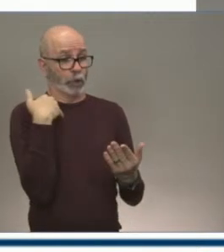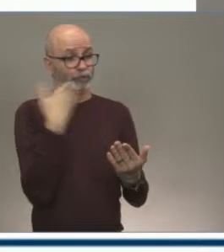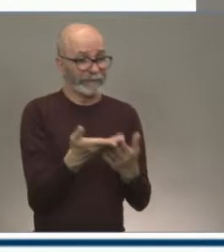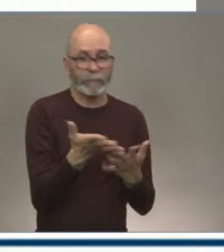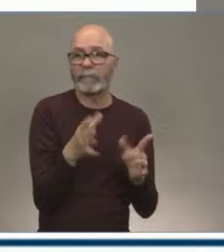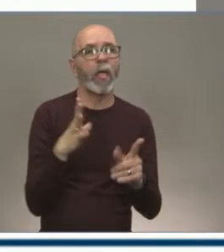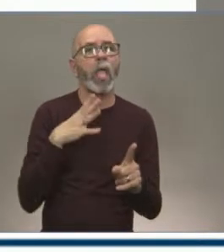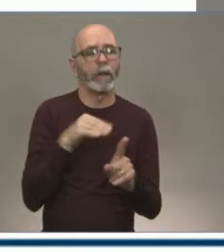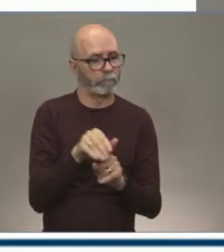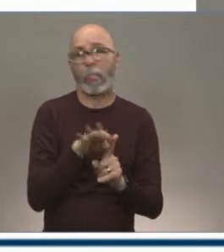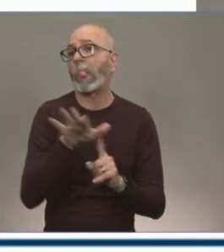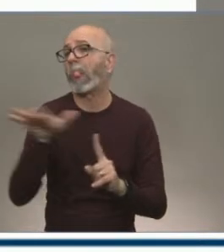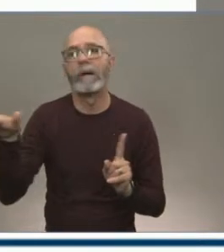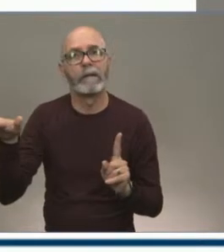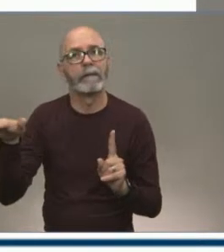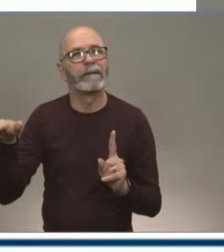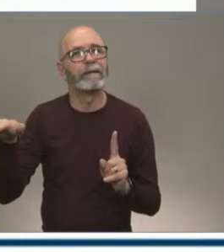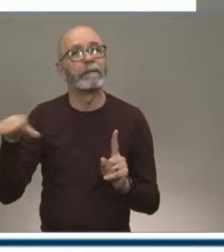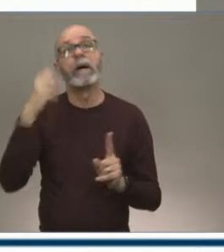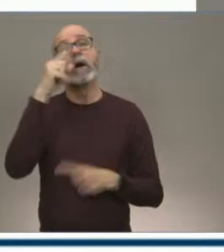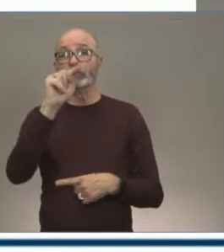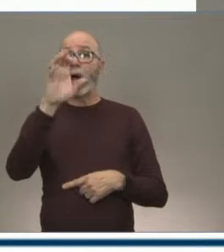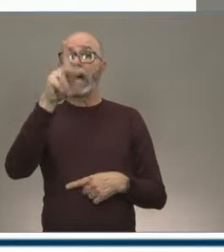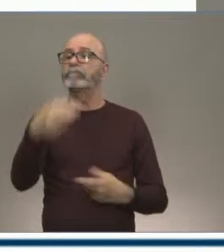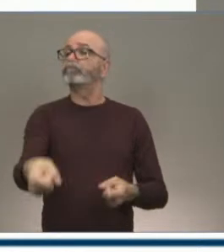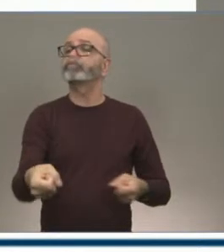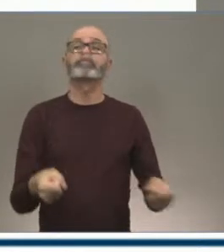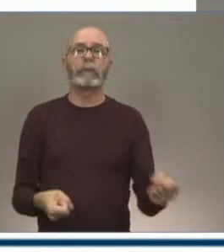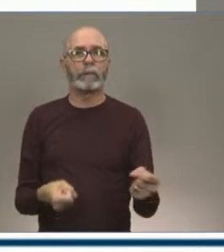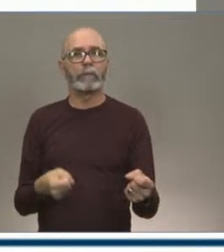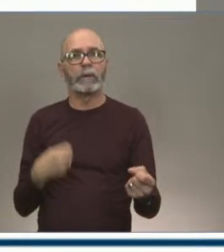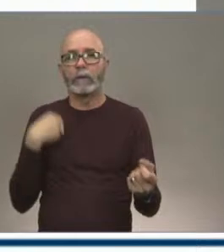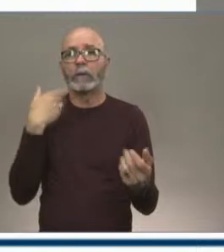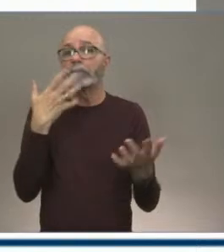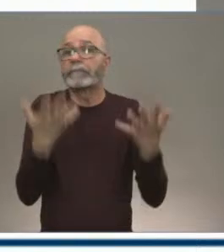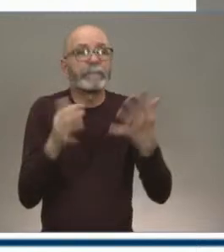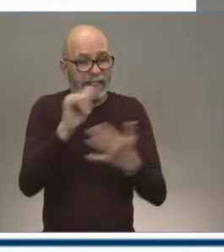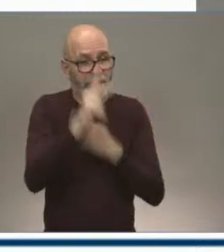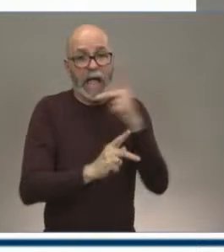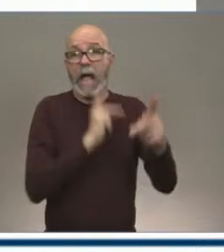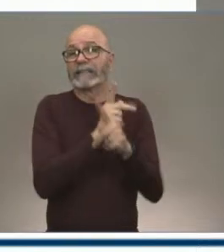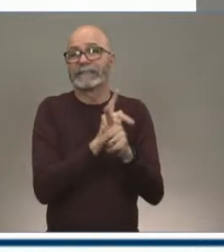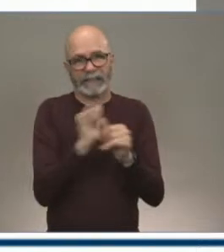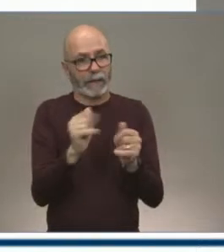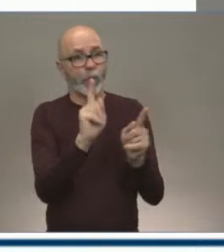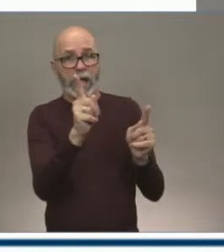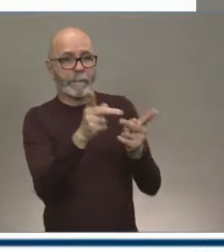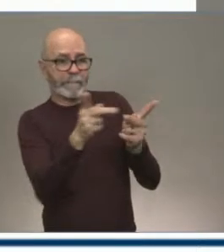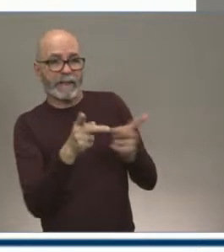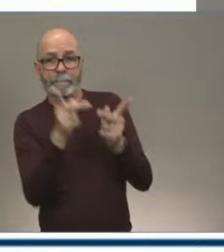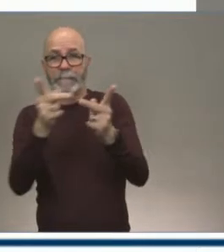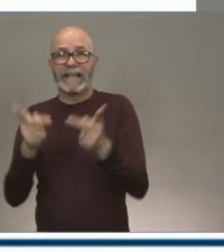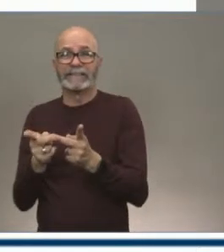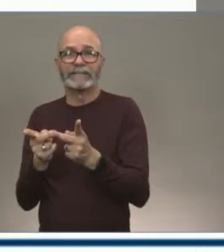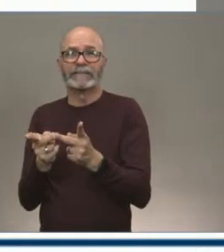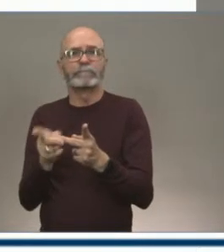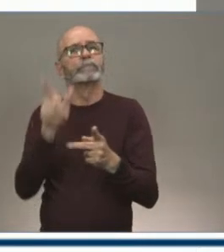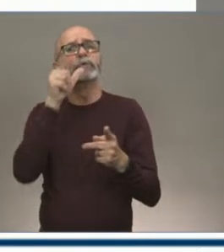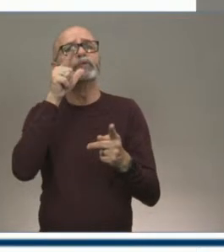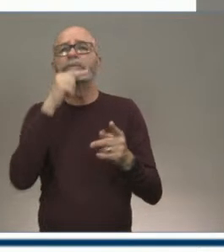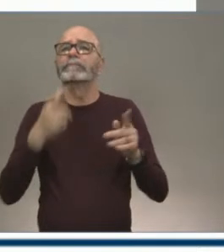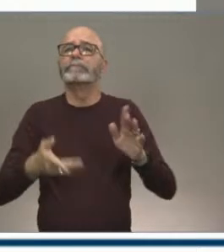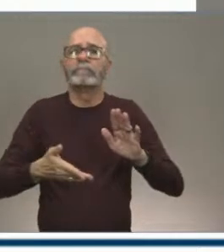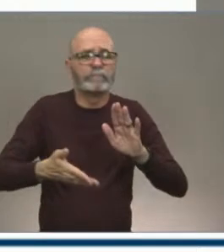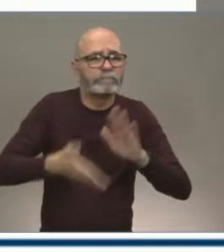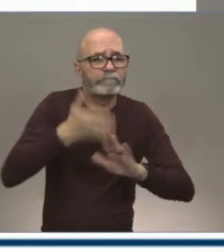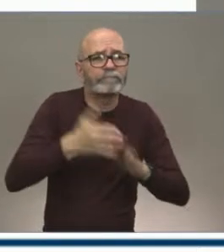come across the border, like the long-distance truckers. And then we have very specific work sites who, like food processing plants, where they cannot